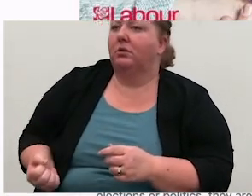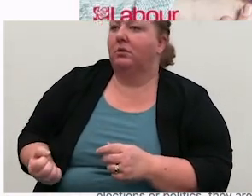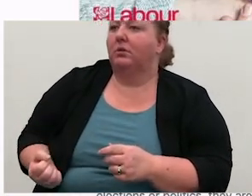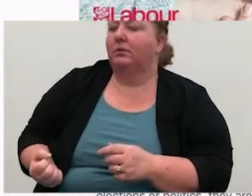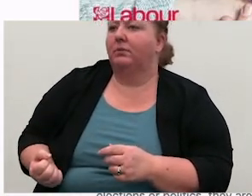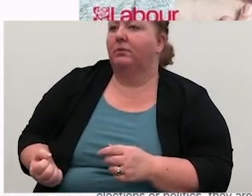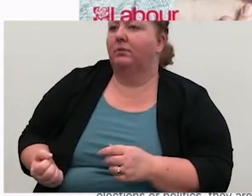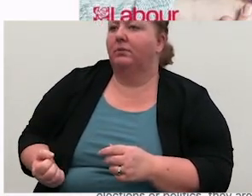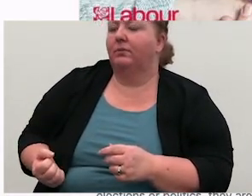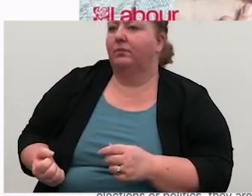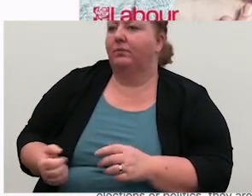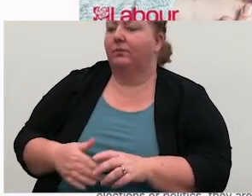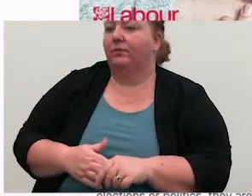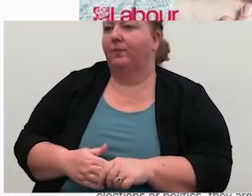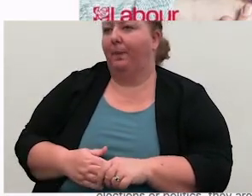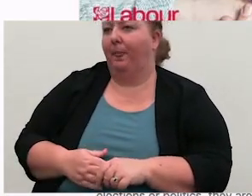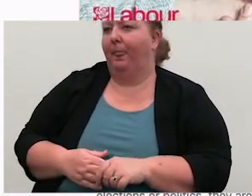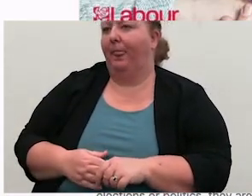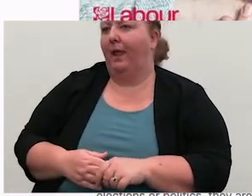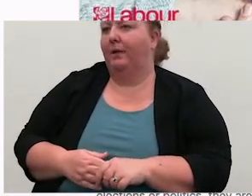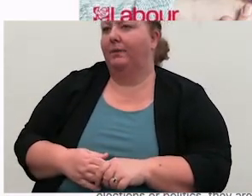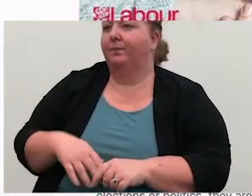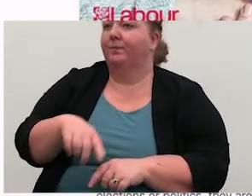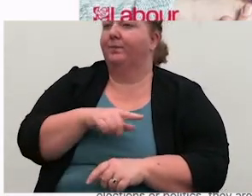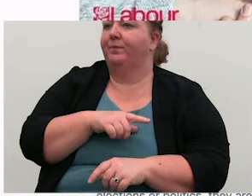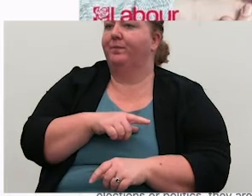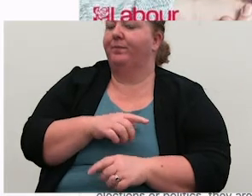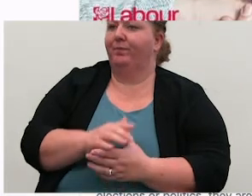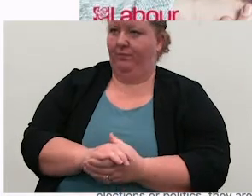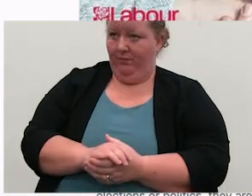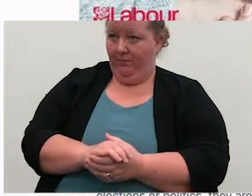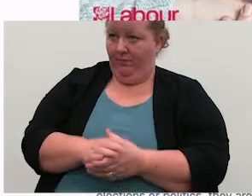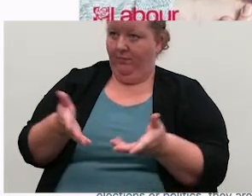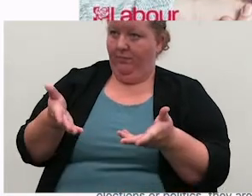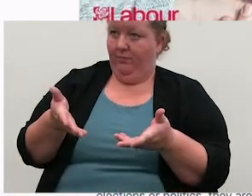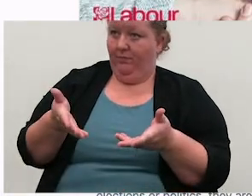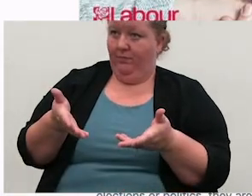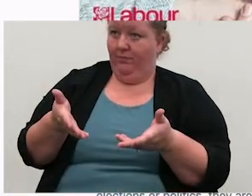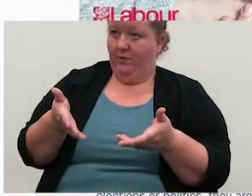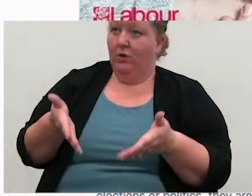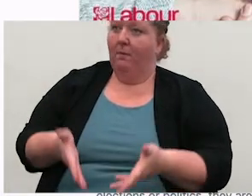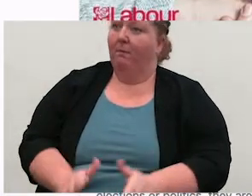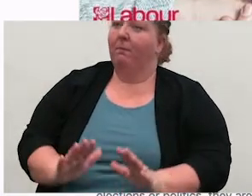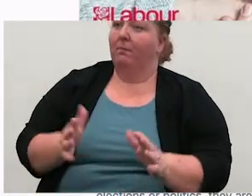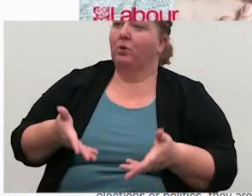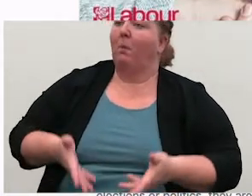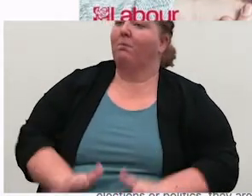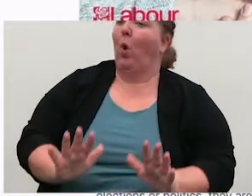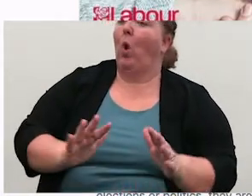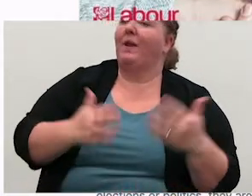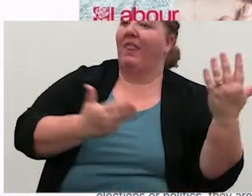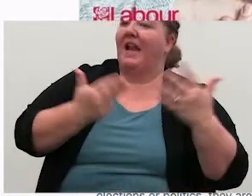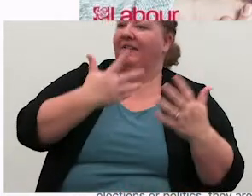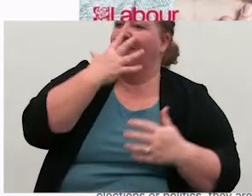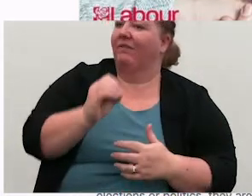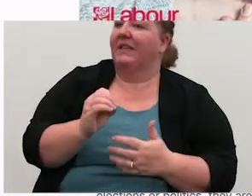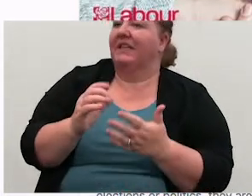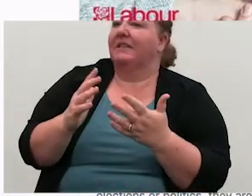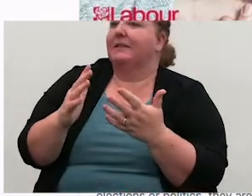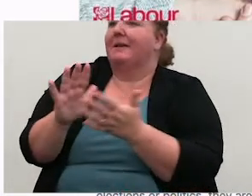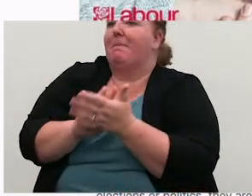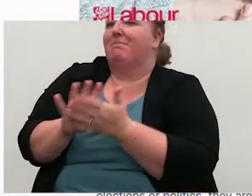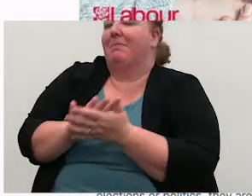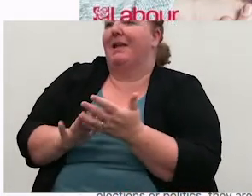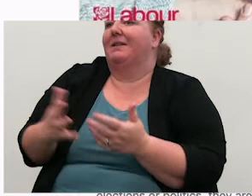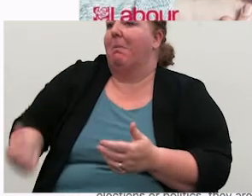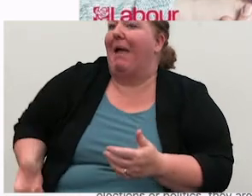postponed. And women born in the 1950s. So there's an ad particularly targeting those women and saying, Tories and Lib Dems have